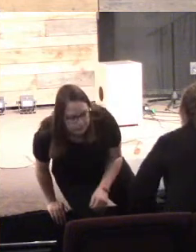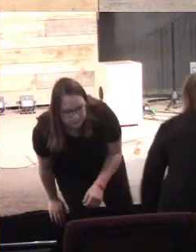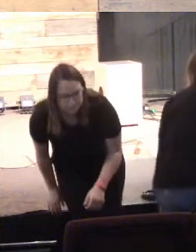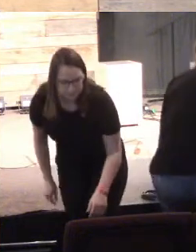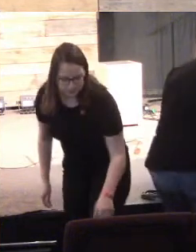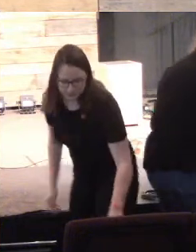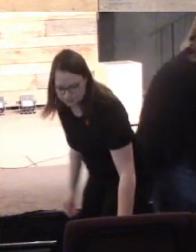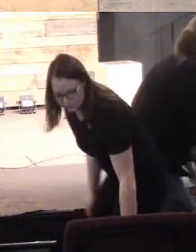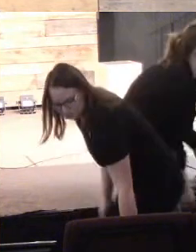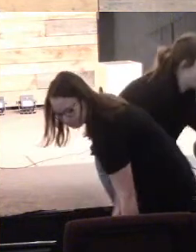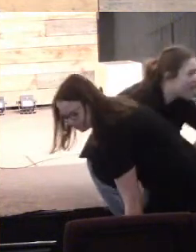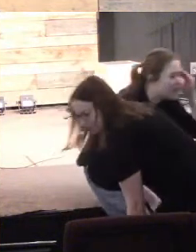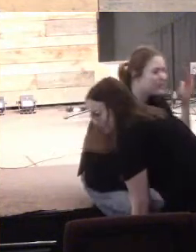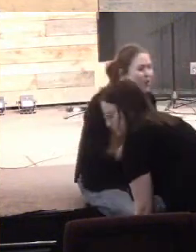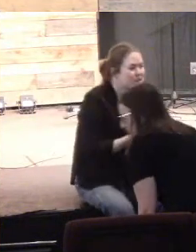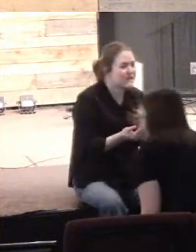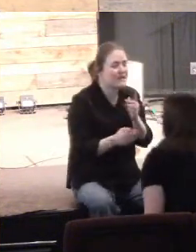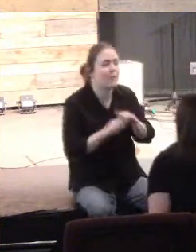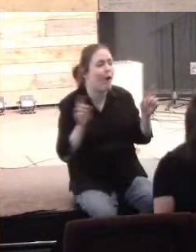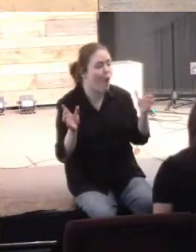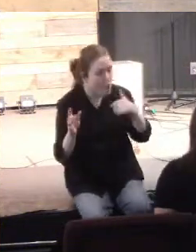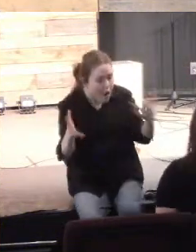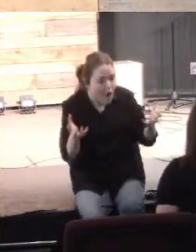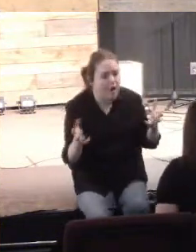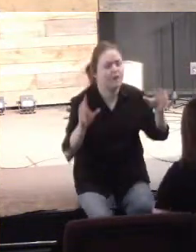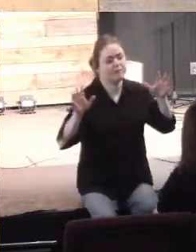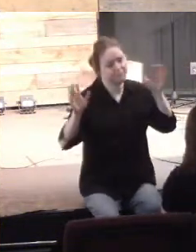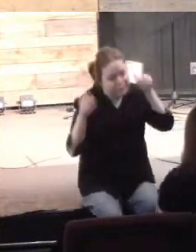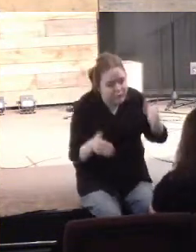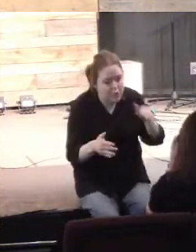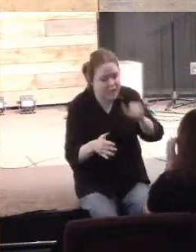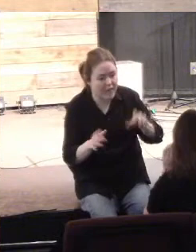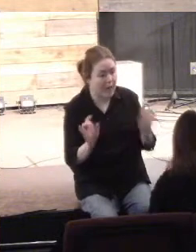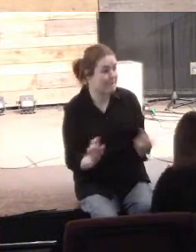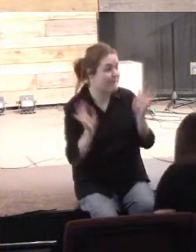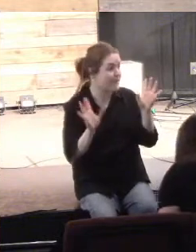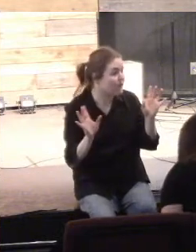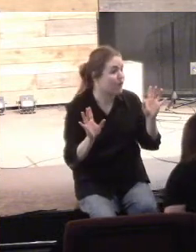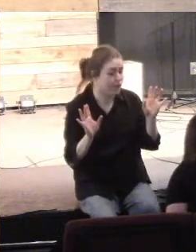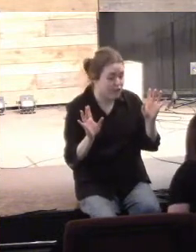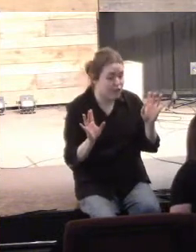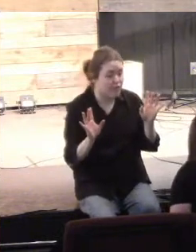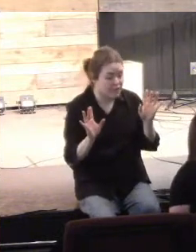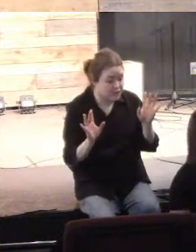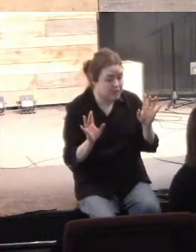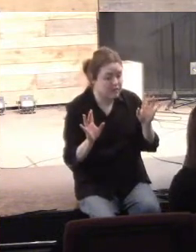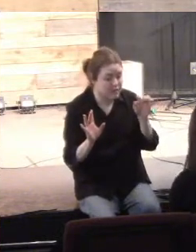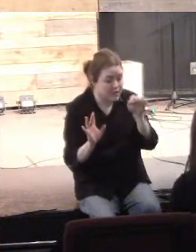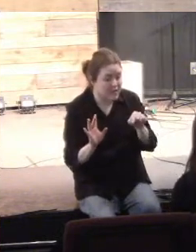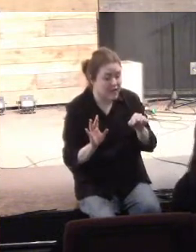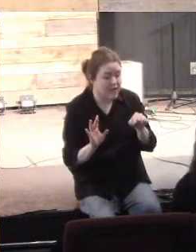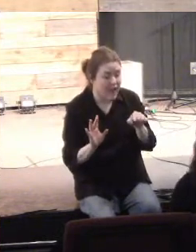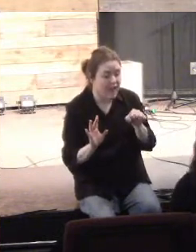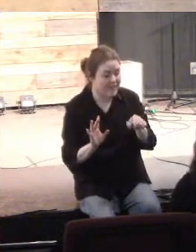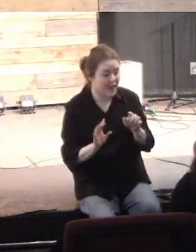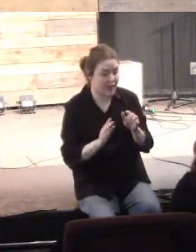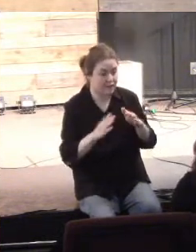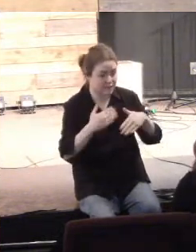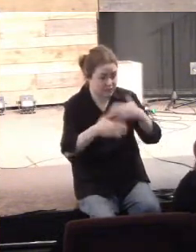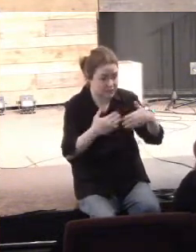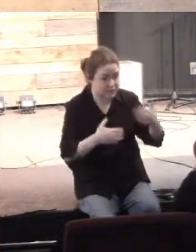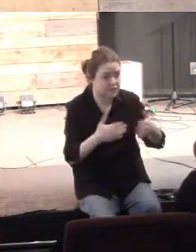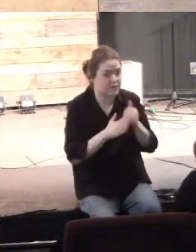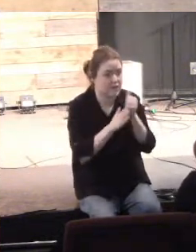And I know it's easy, but we want to focus on the miracle. The miracle happened, and it did. And I believe that miracle led to so many people following God.